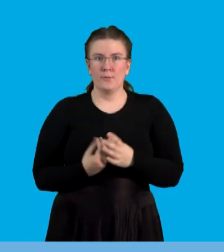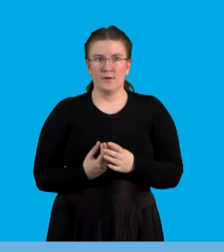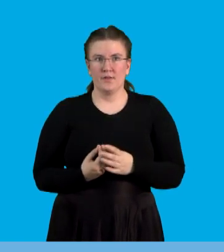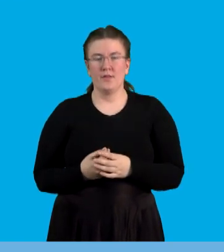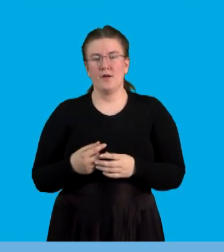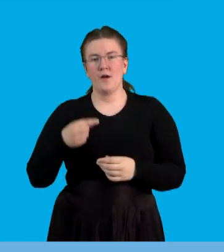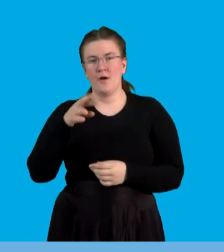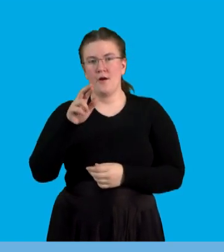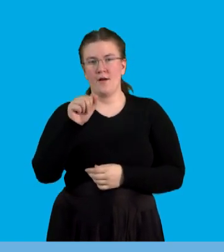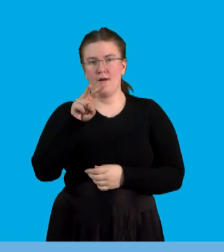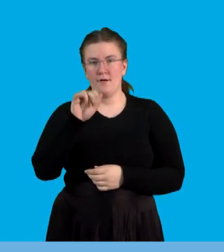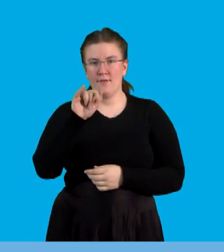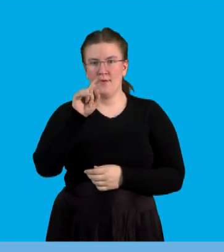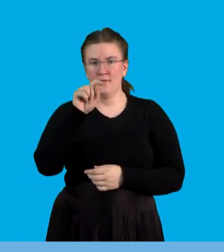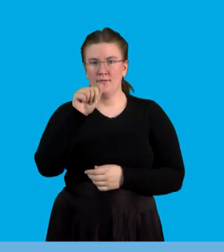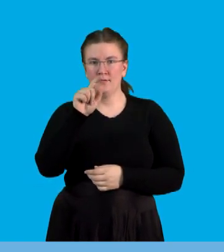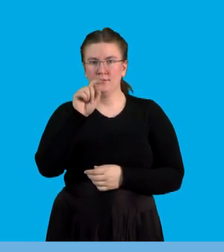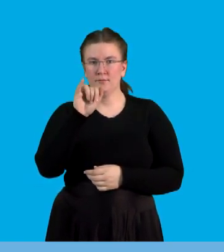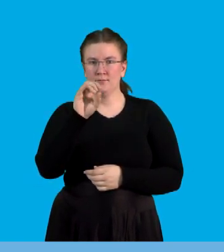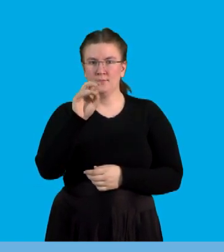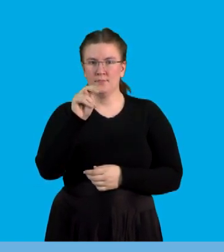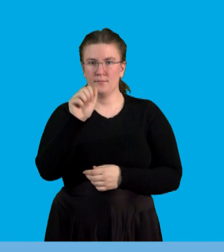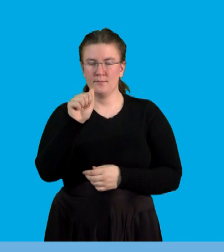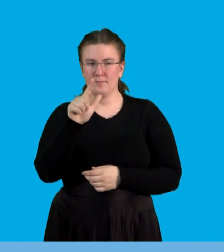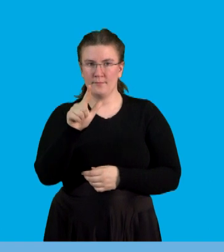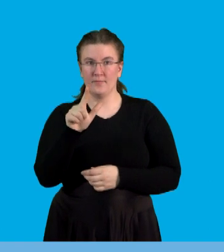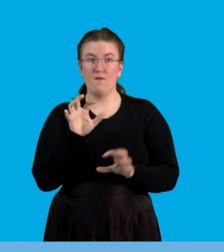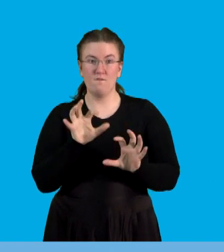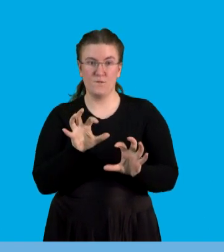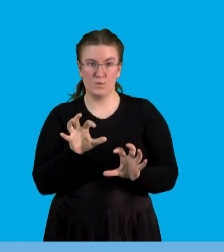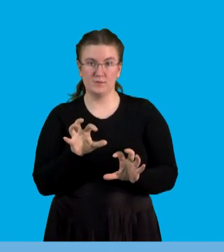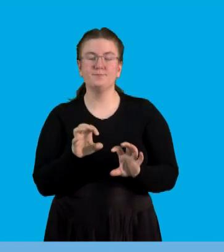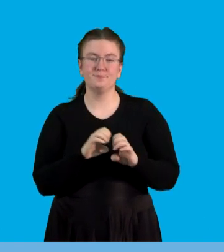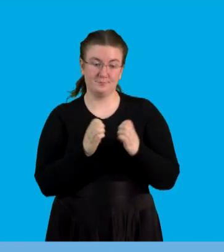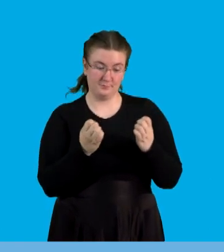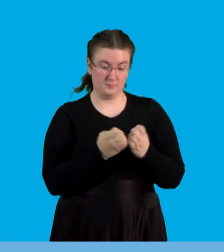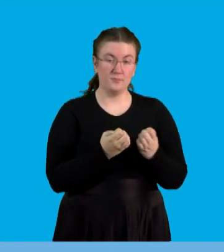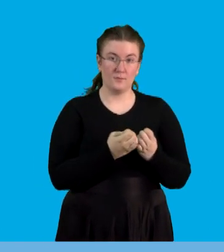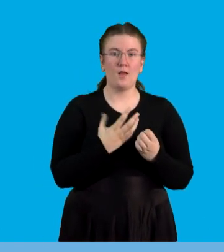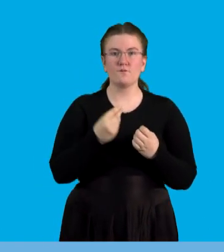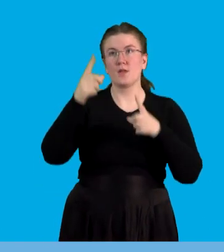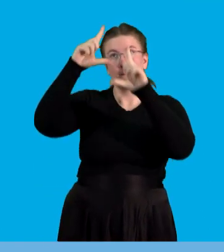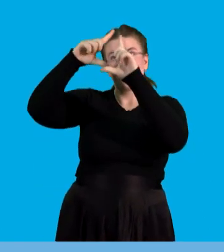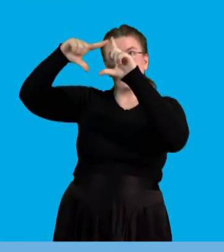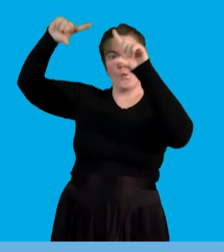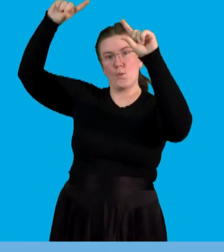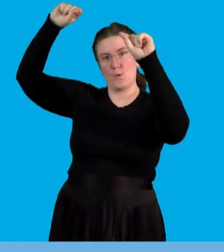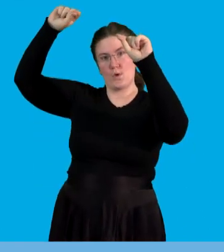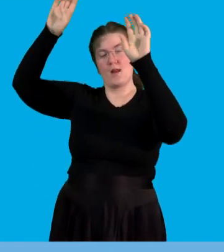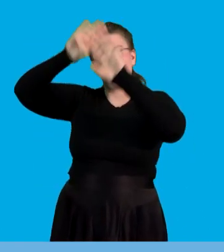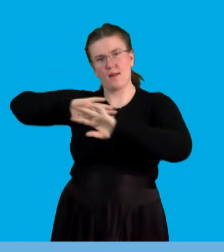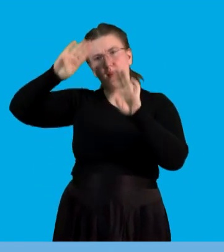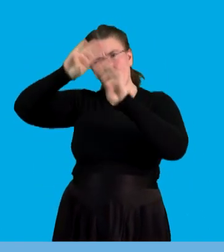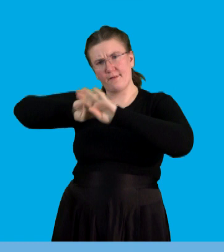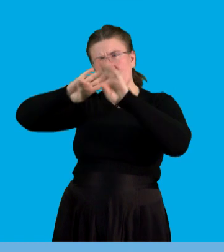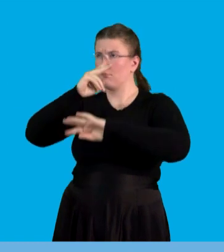gravitational force, the Earth exerts a gravitational force of attraction on the moon. So we have the moon that we see on a nightly basis.